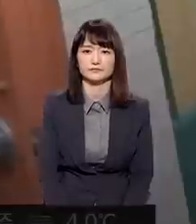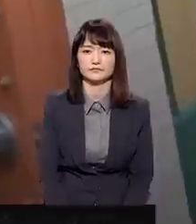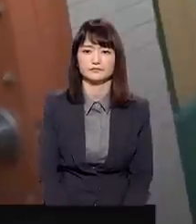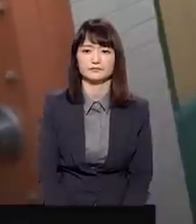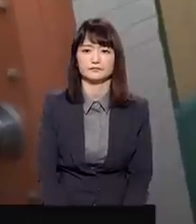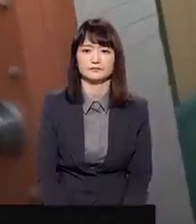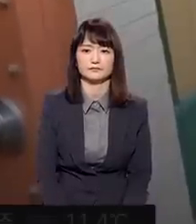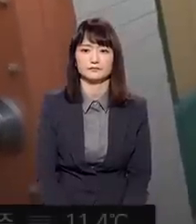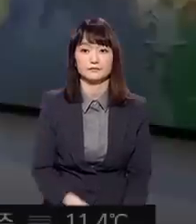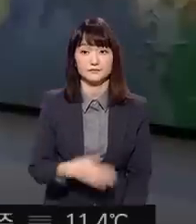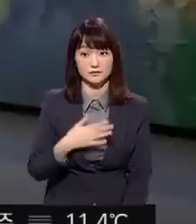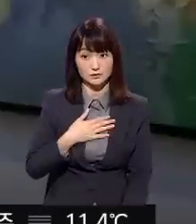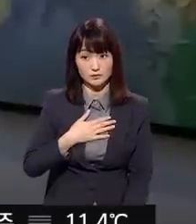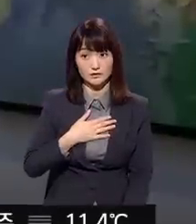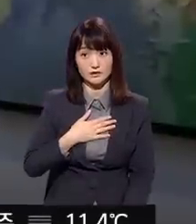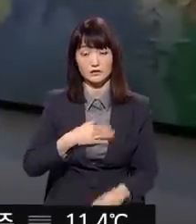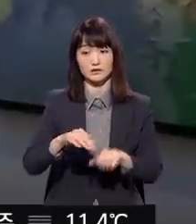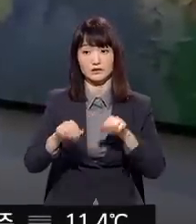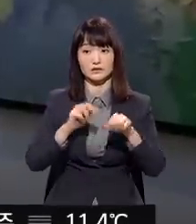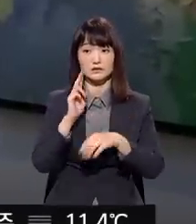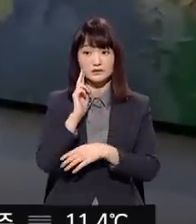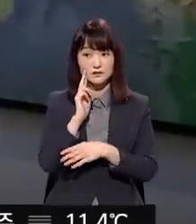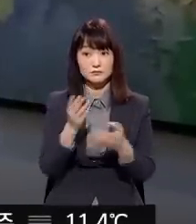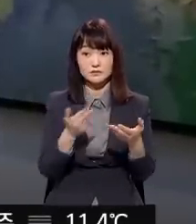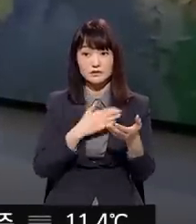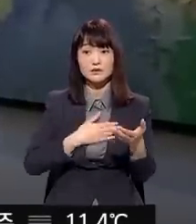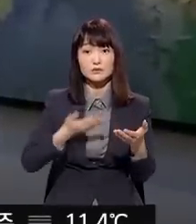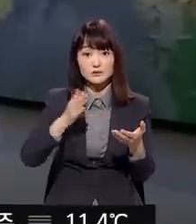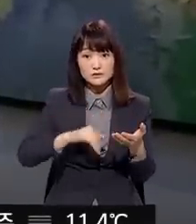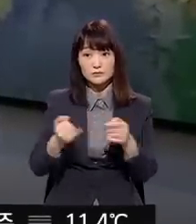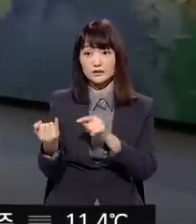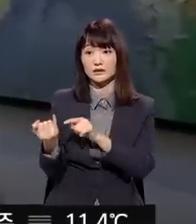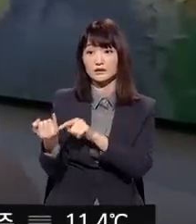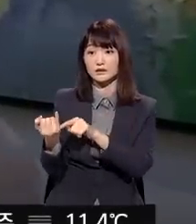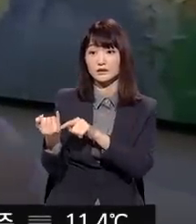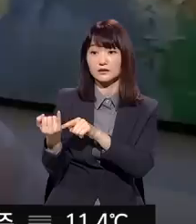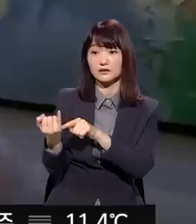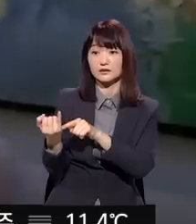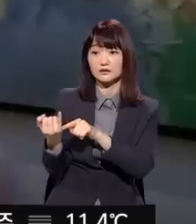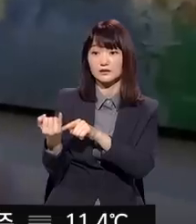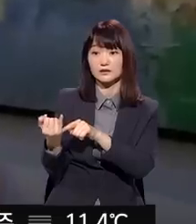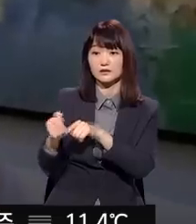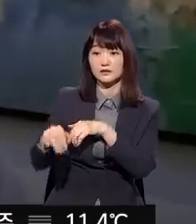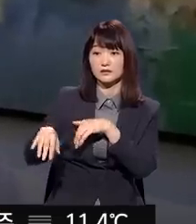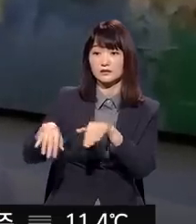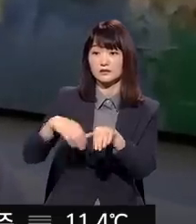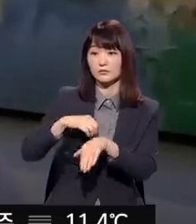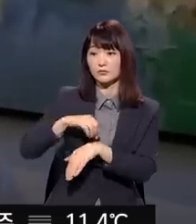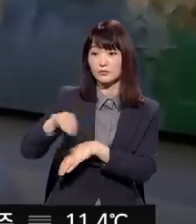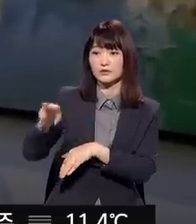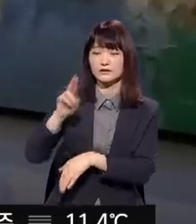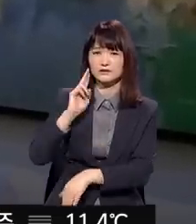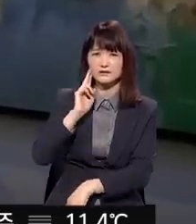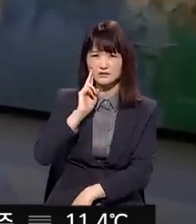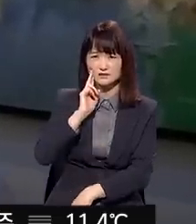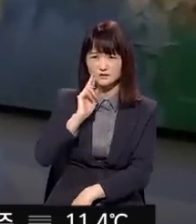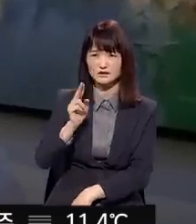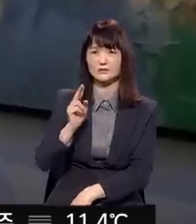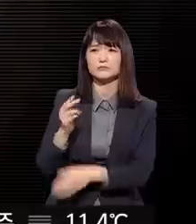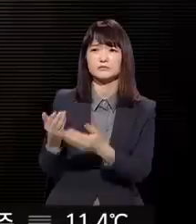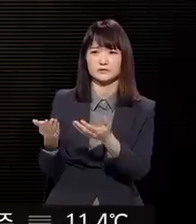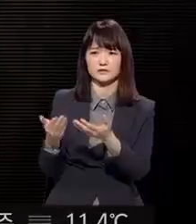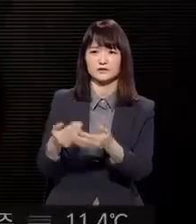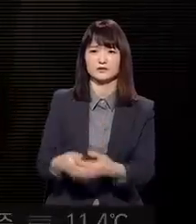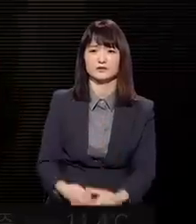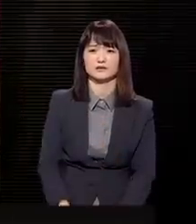I totally understand what an awful thing that is to do. But I also understand what an awful thing it is to leave her on